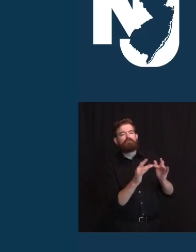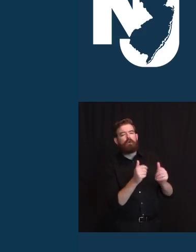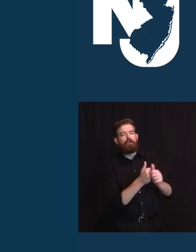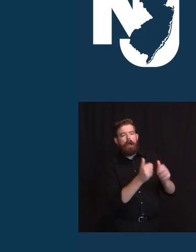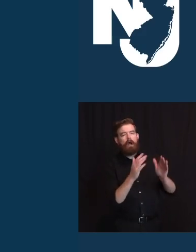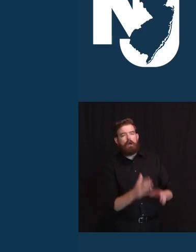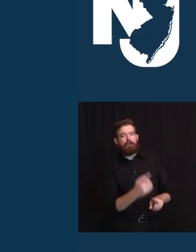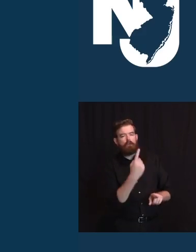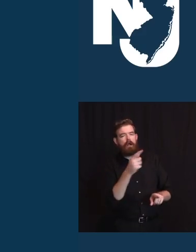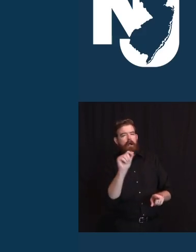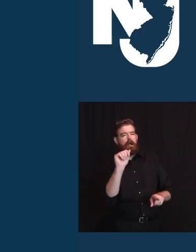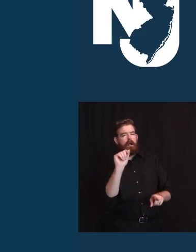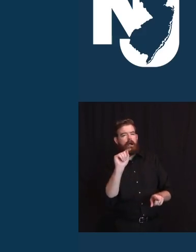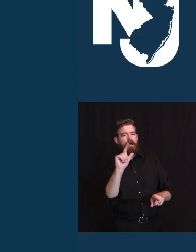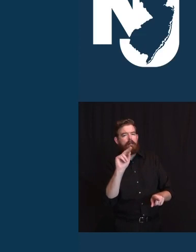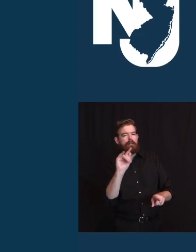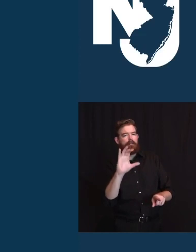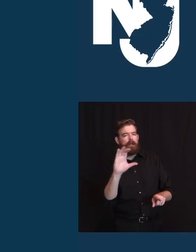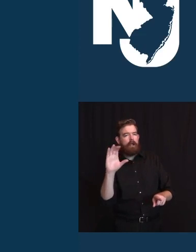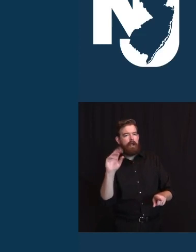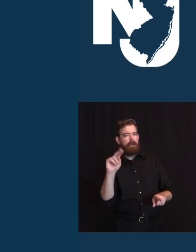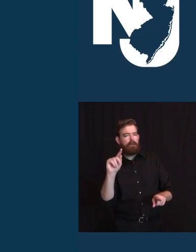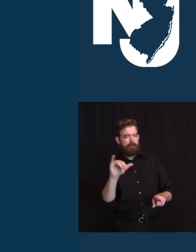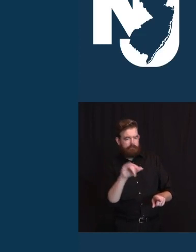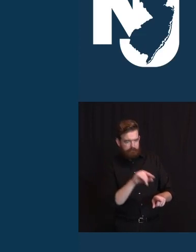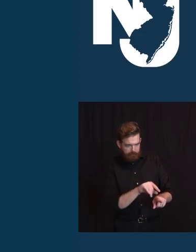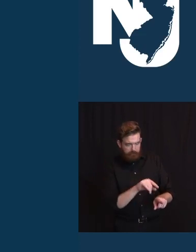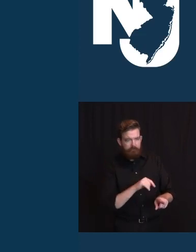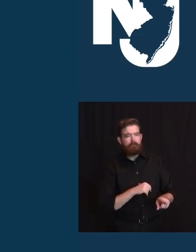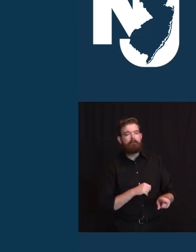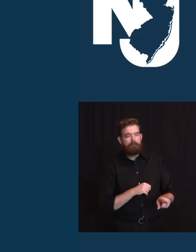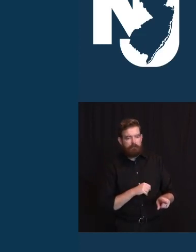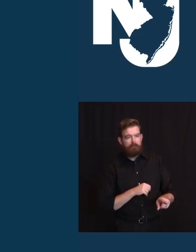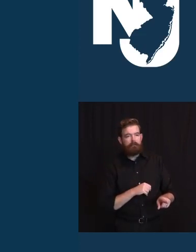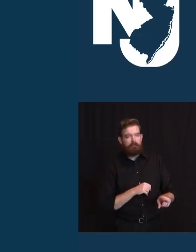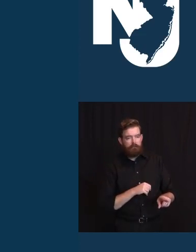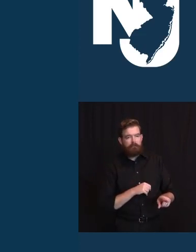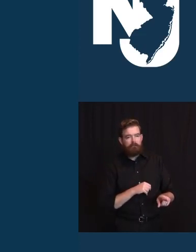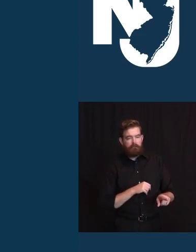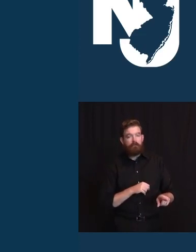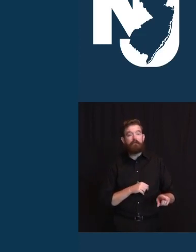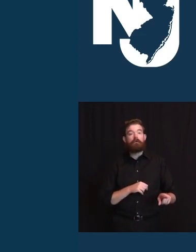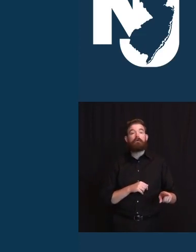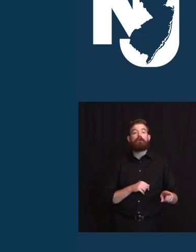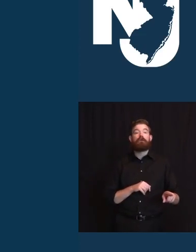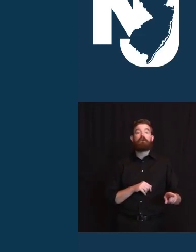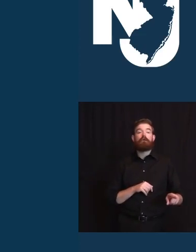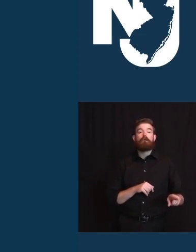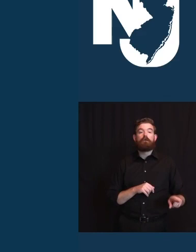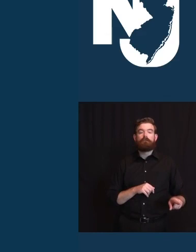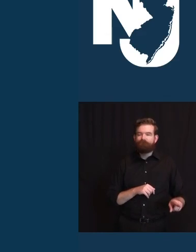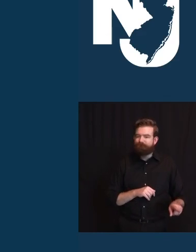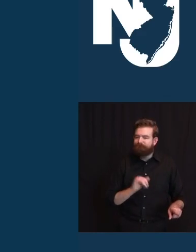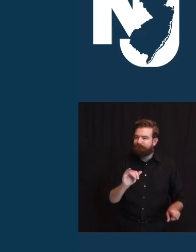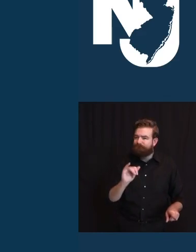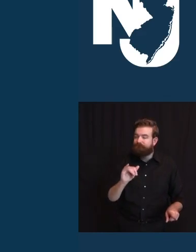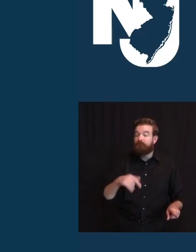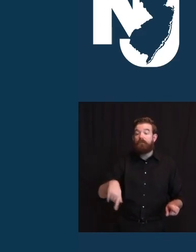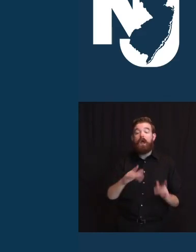touch with continue to refuse to cooperate and provide contacts for follow-up. I really cannot put it any clearer. Our